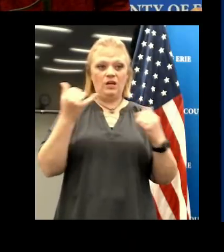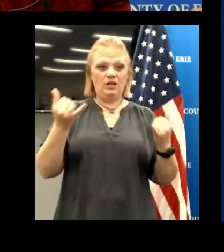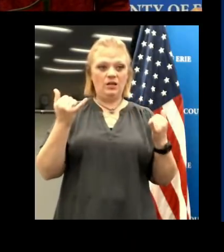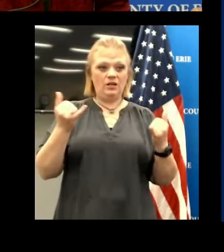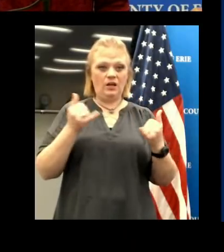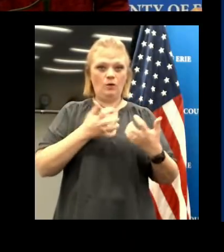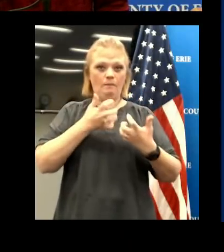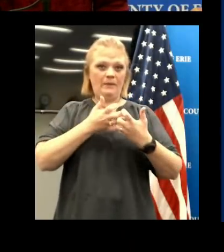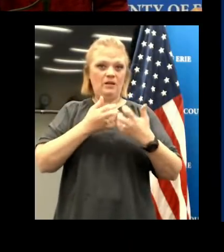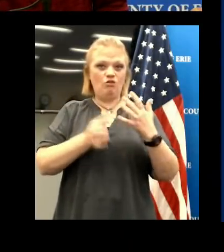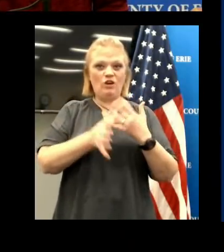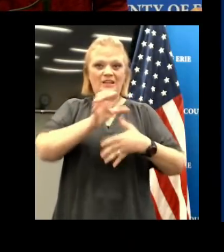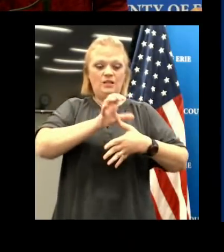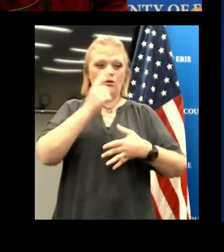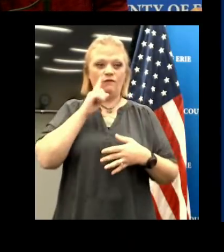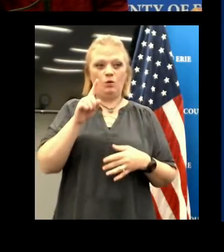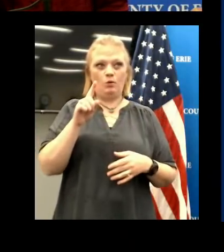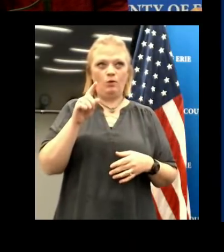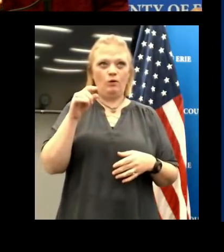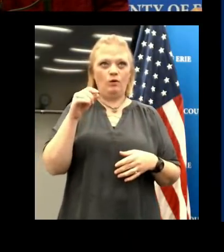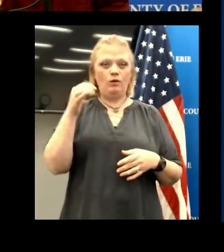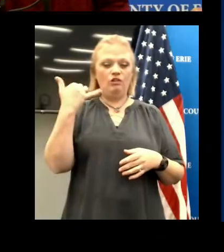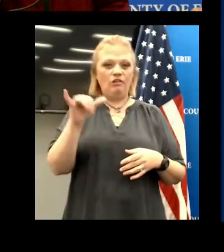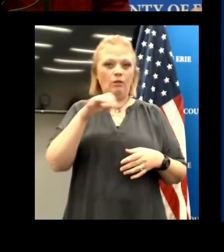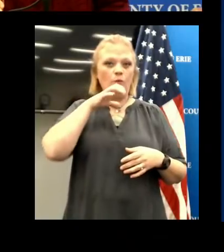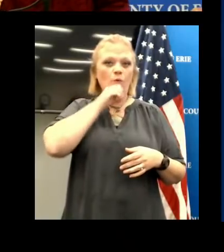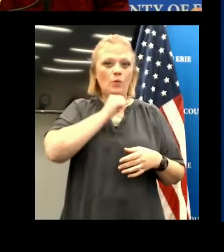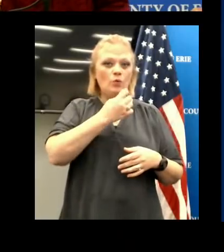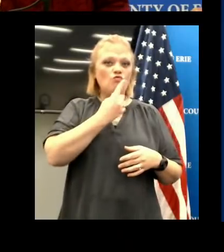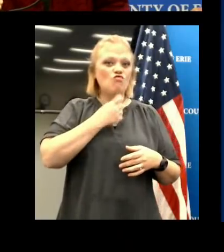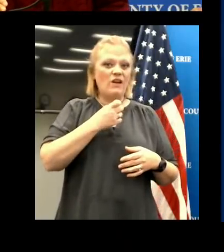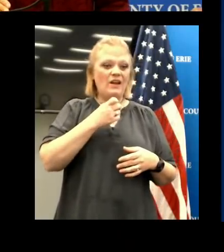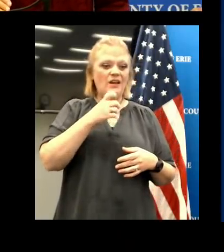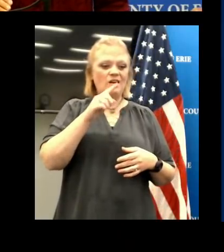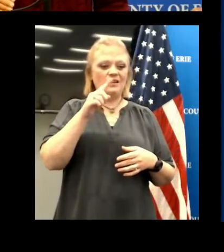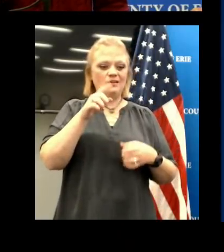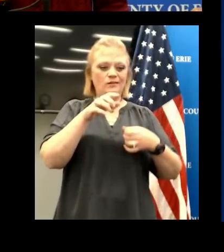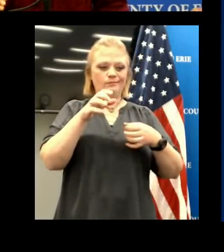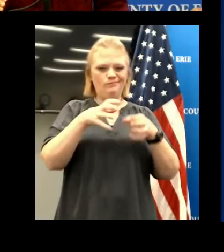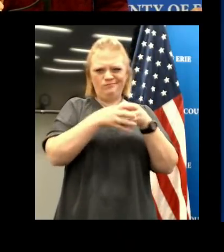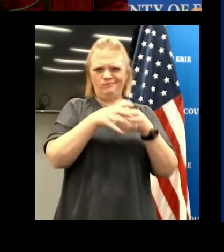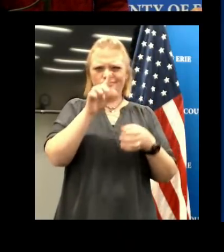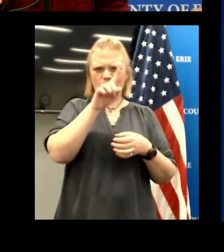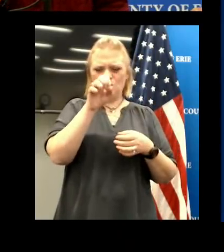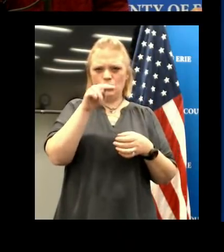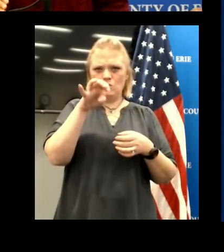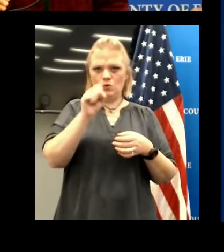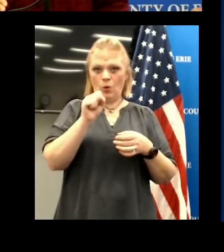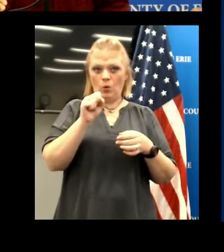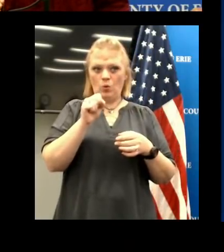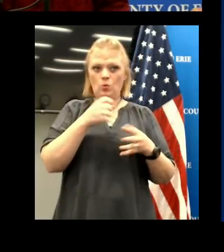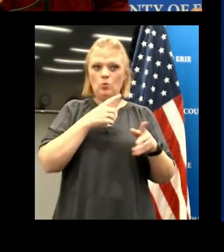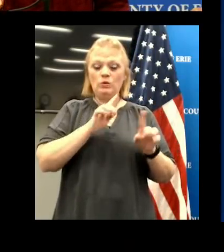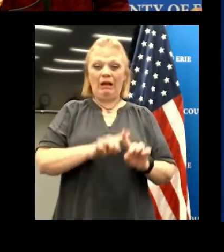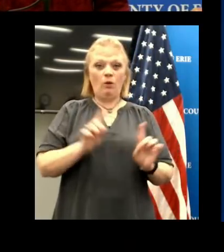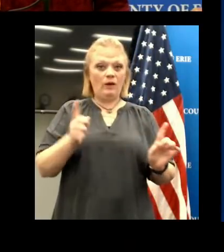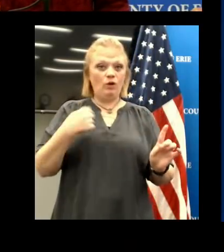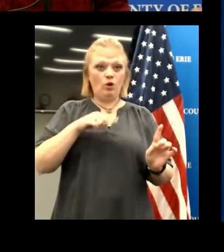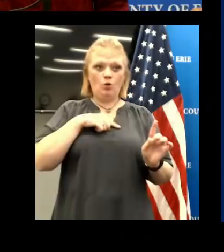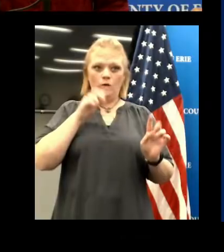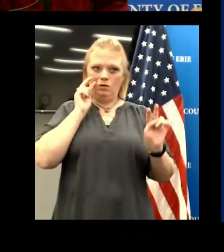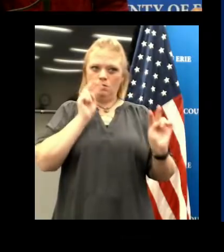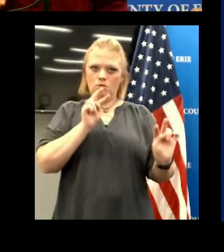the criteria for yellow, orange, or red zones. However, we are following this very,